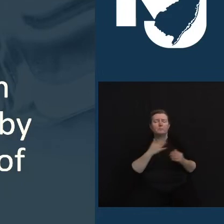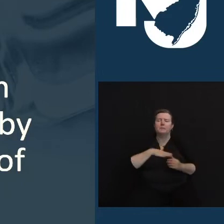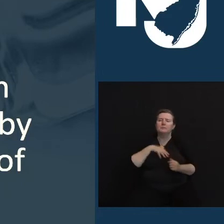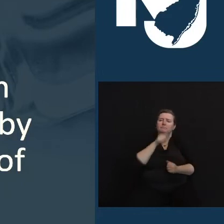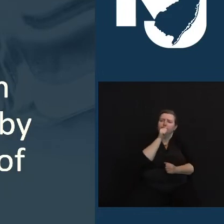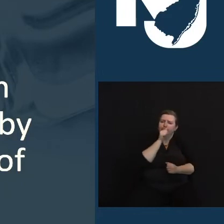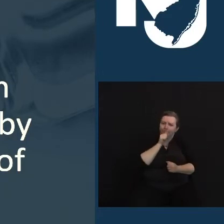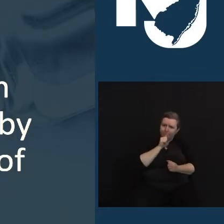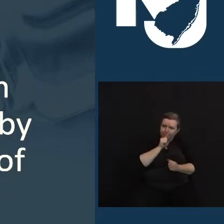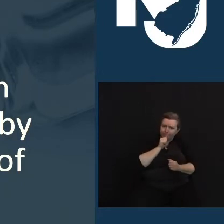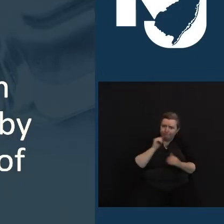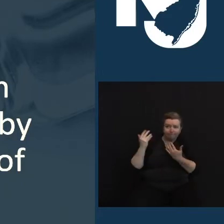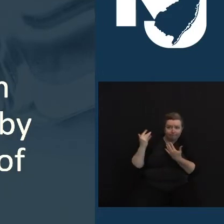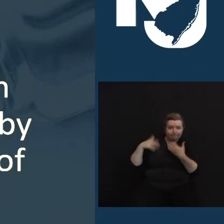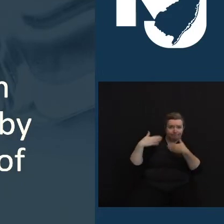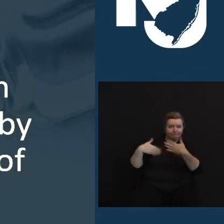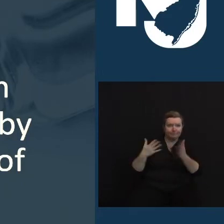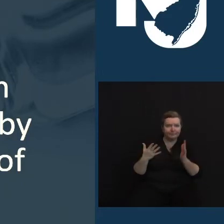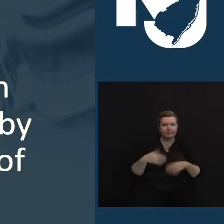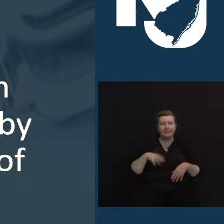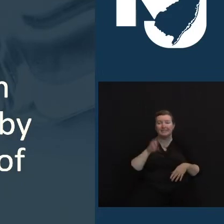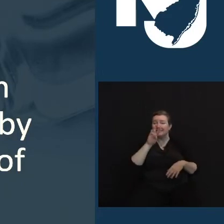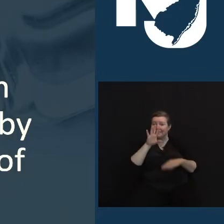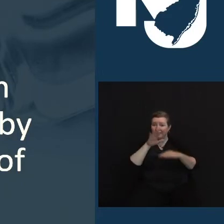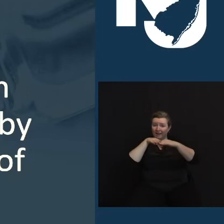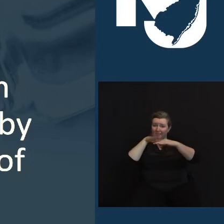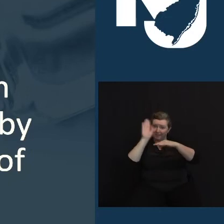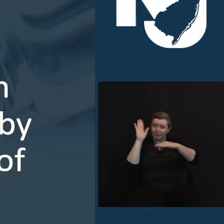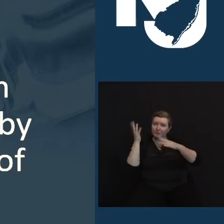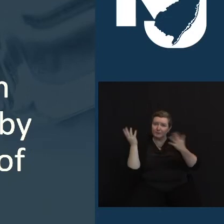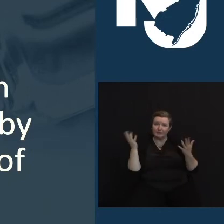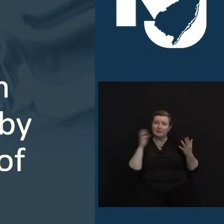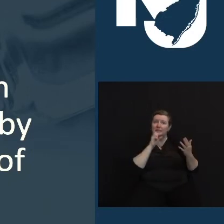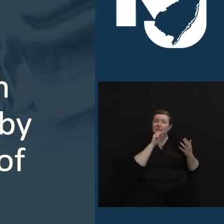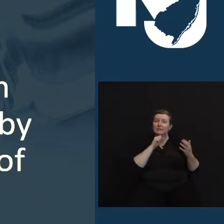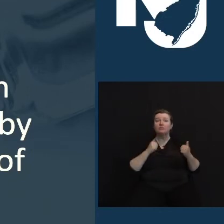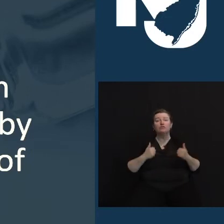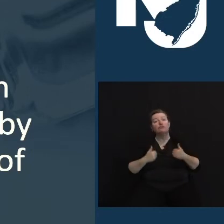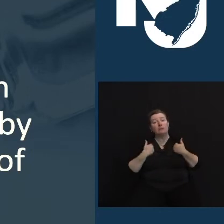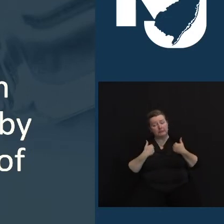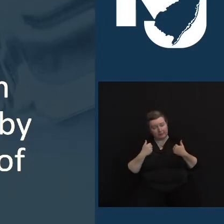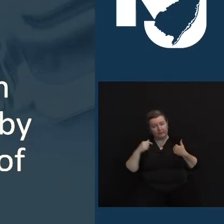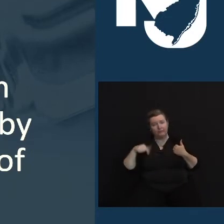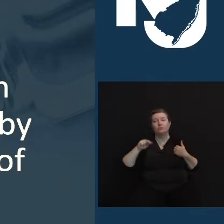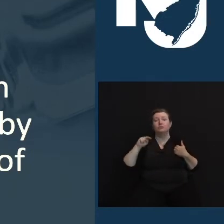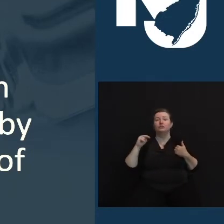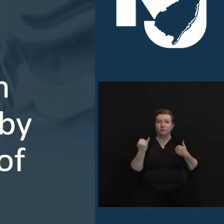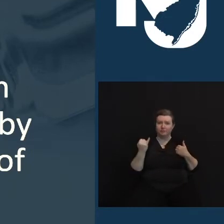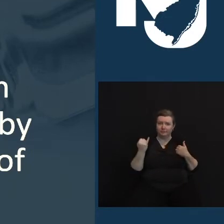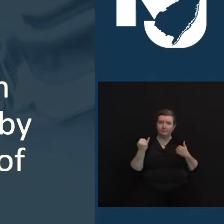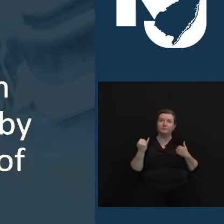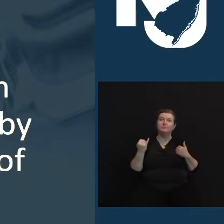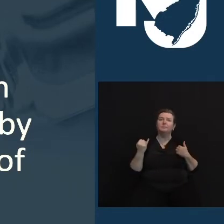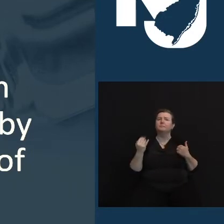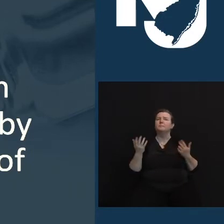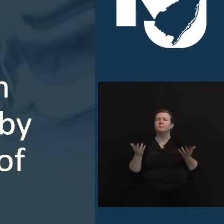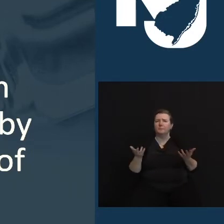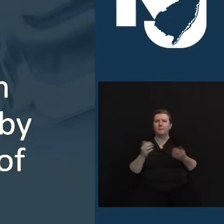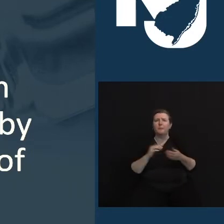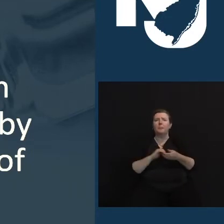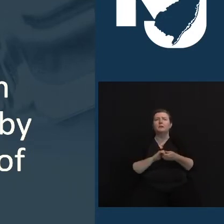and older is 1,470,000. Does that sound right to you? That's 75 and older. So this is even